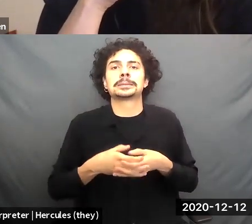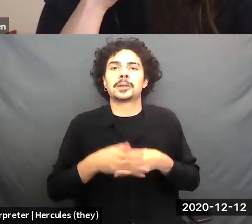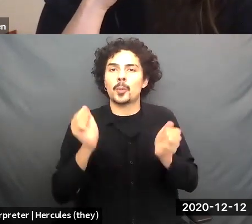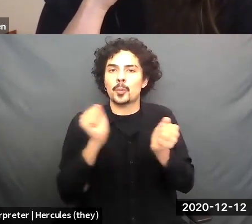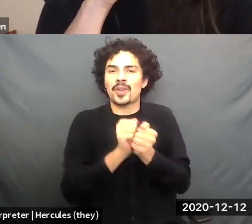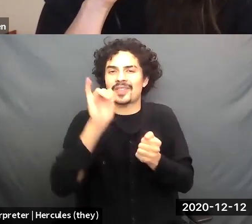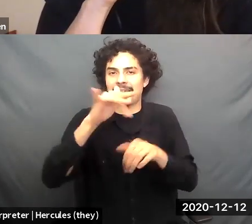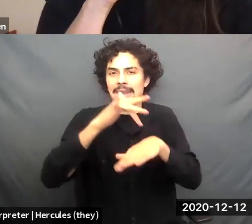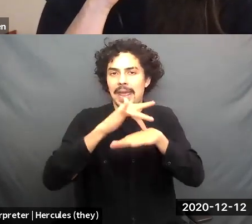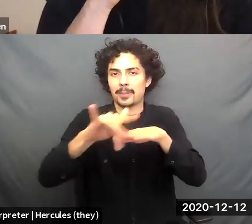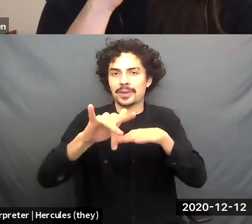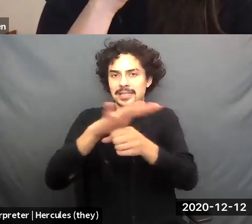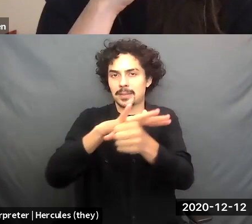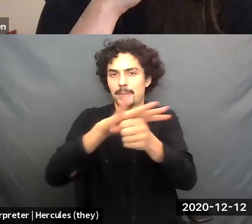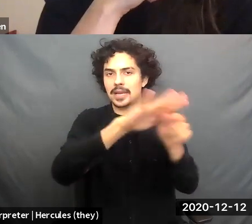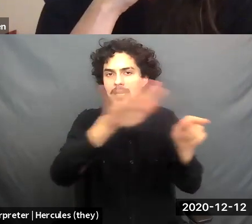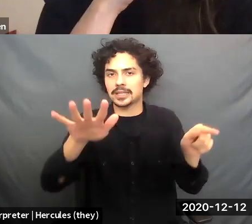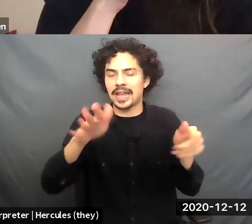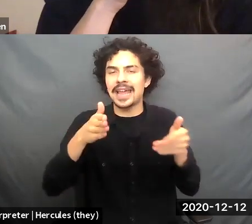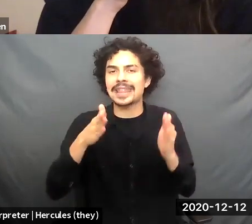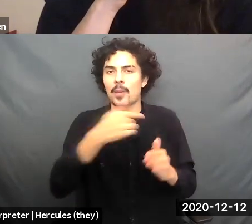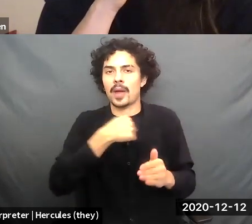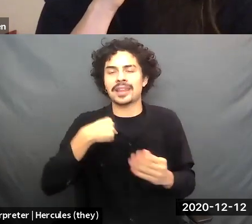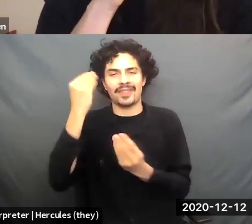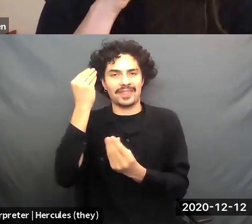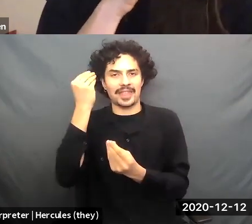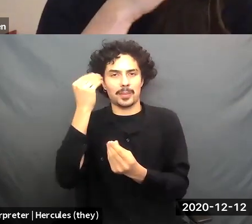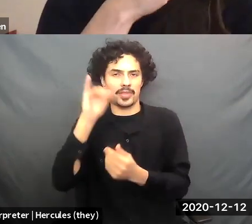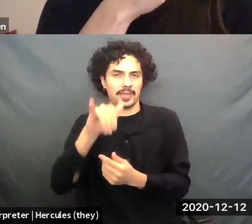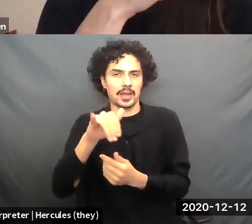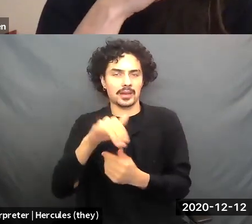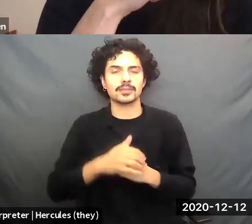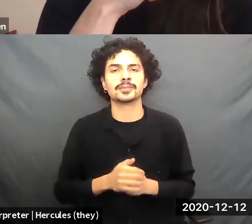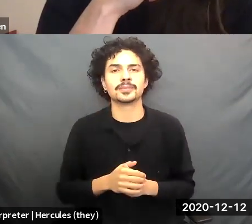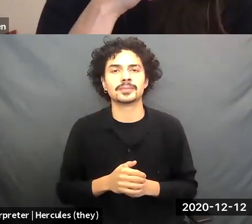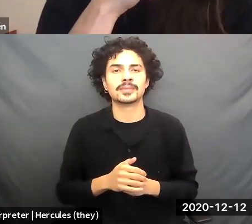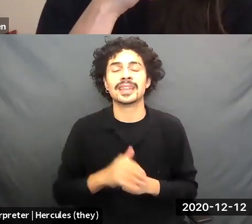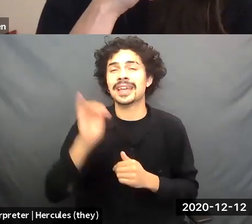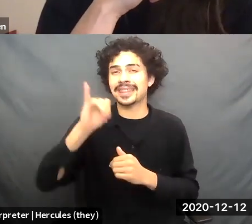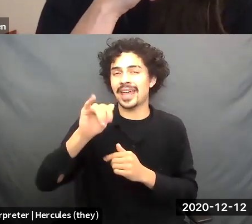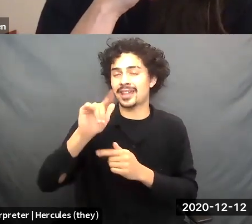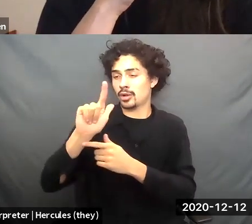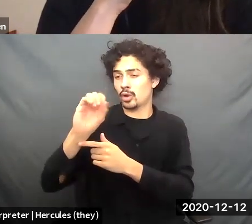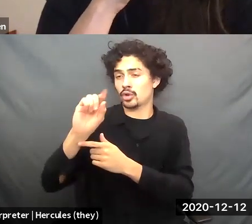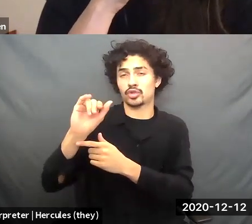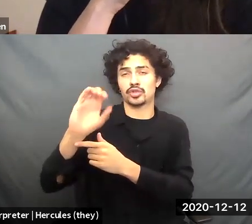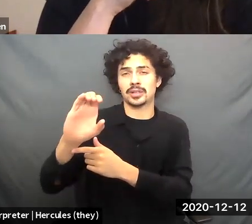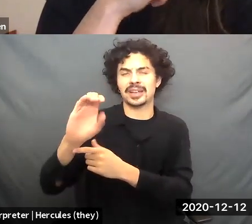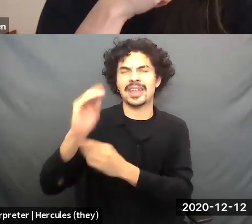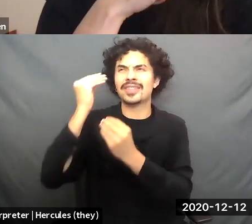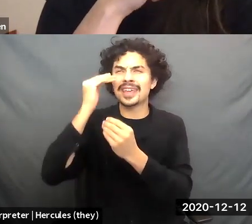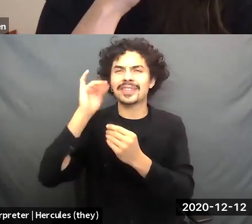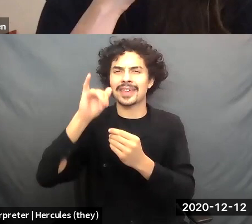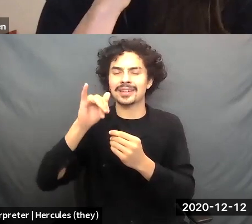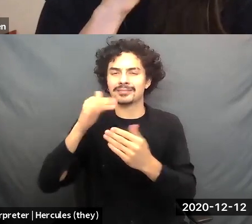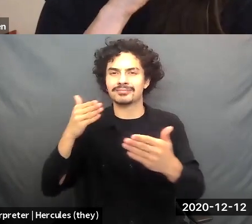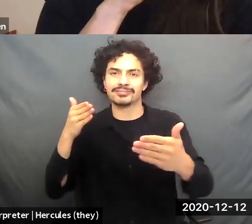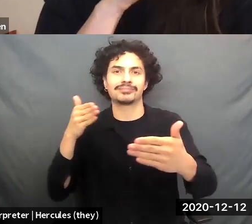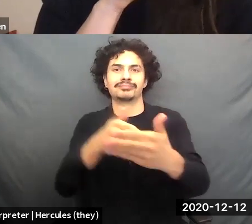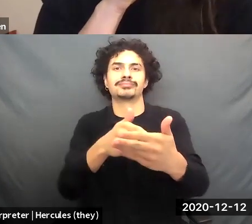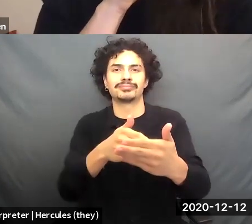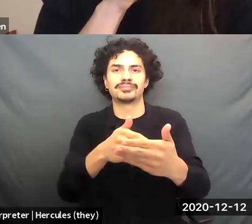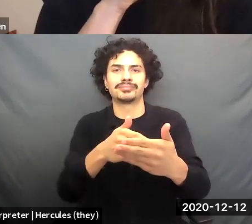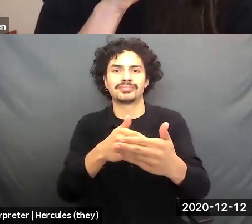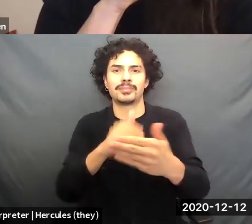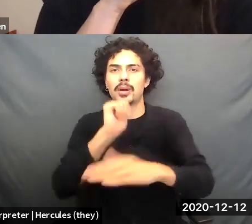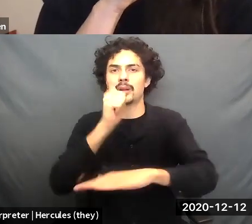there could be, there's something to thinking about kind of the logic or language of a counter monument and how that could then be applied to